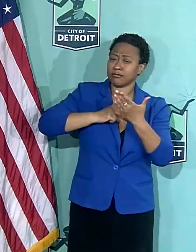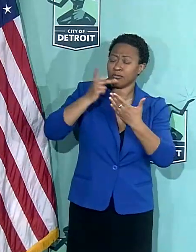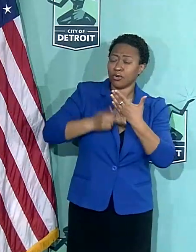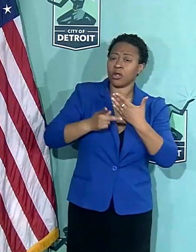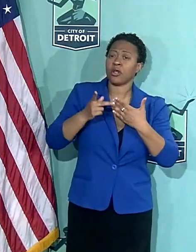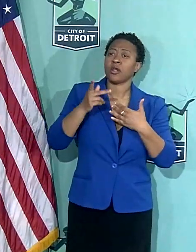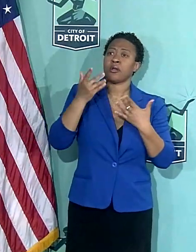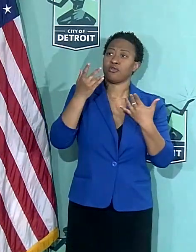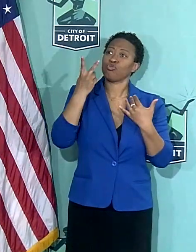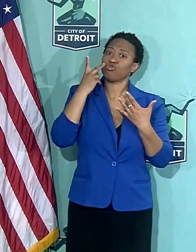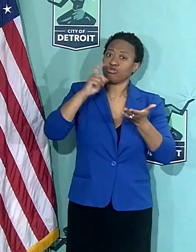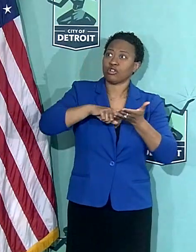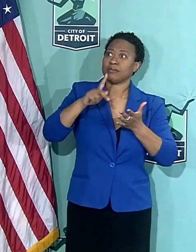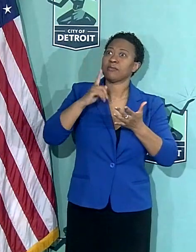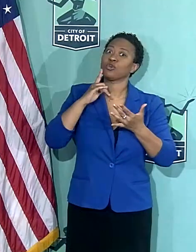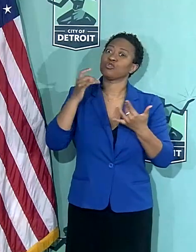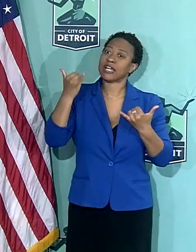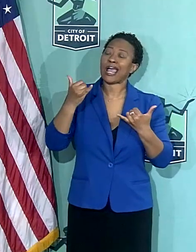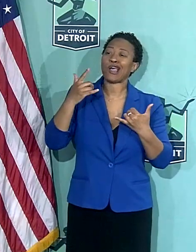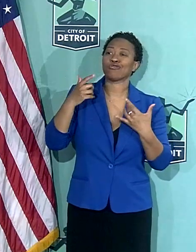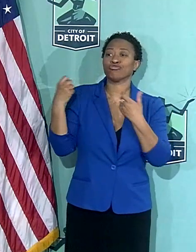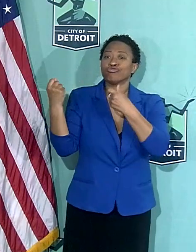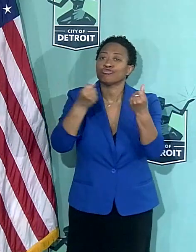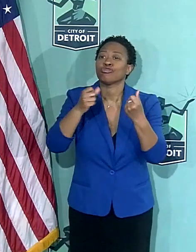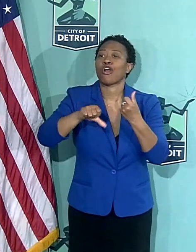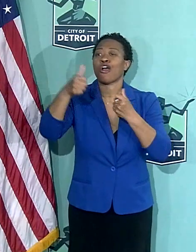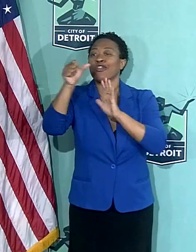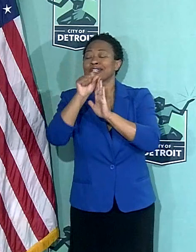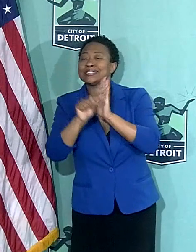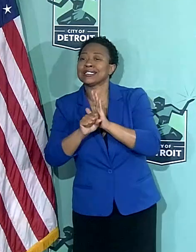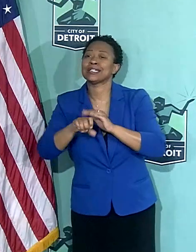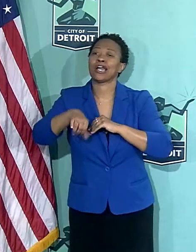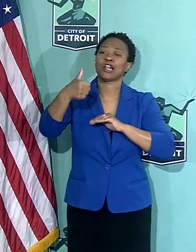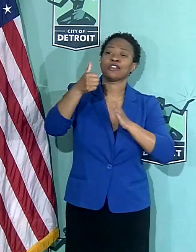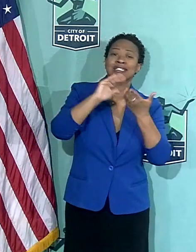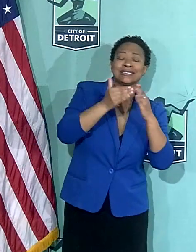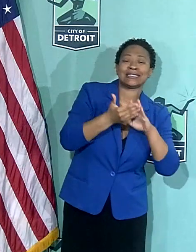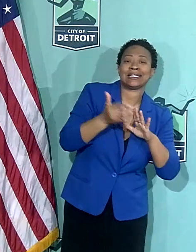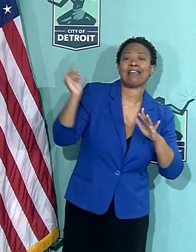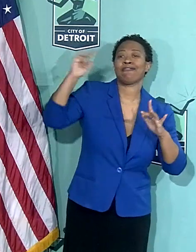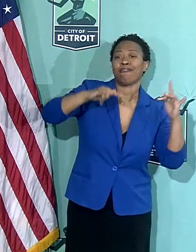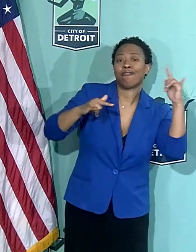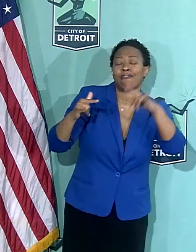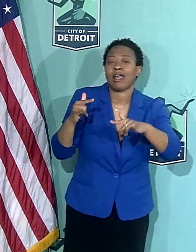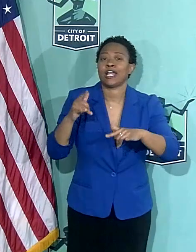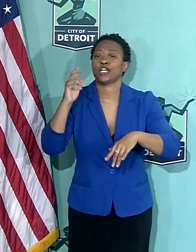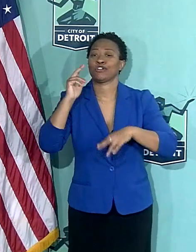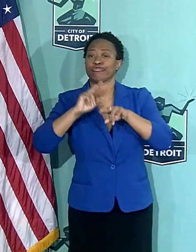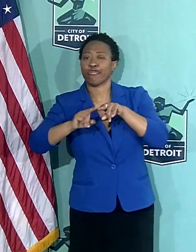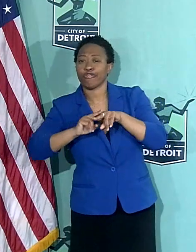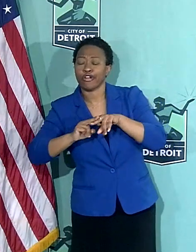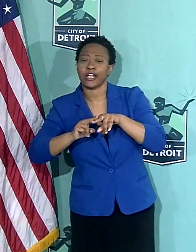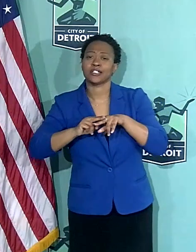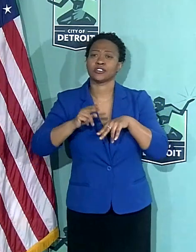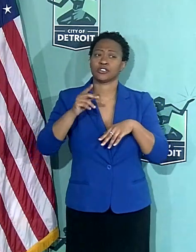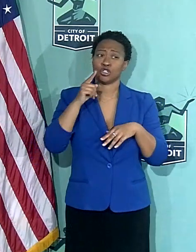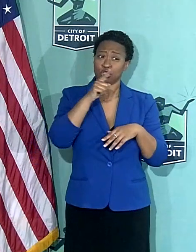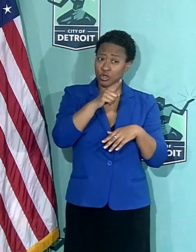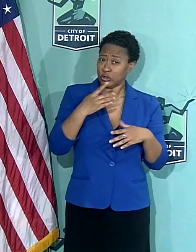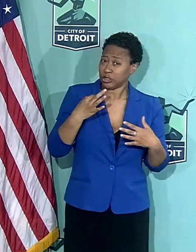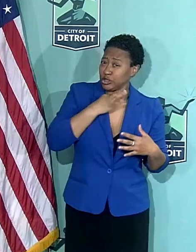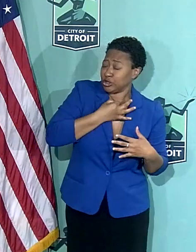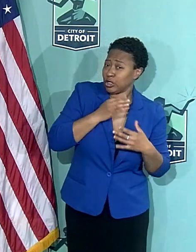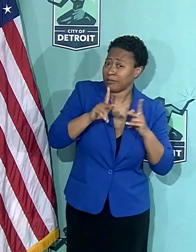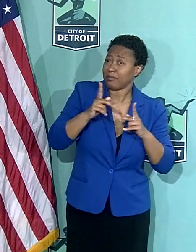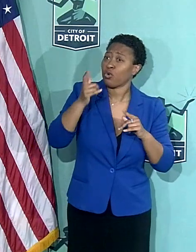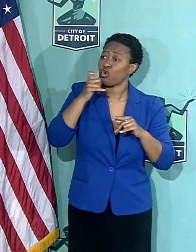travel a little bit more. Is there any concern that people coming to Detroit who may not have had the opportunity to